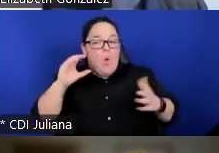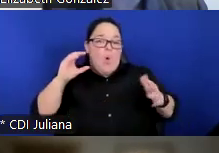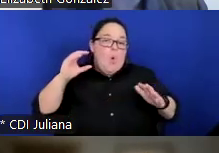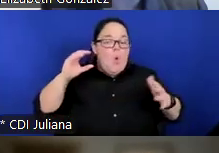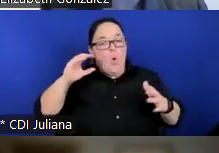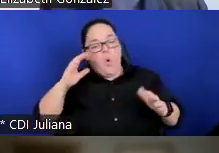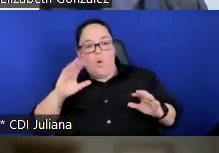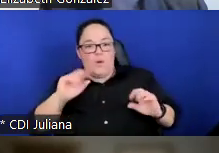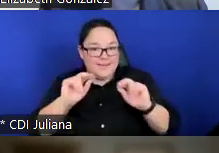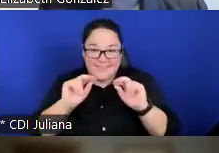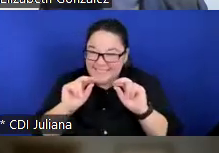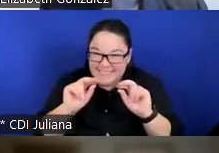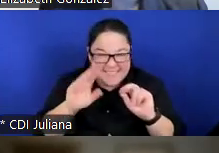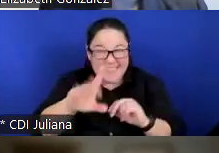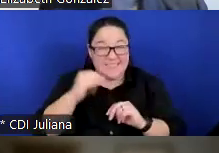expenses,